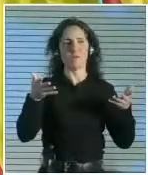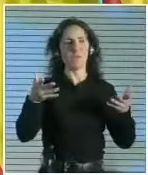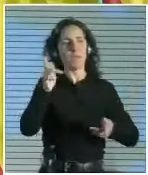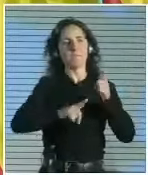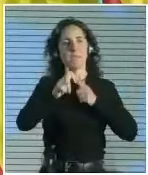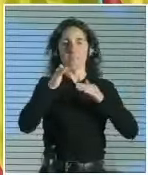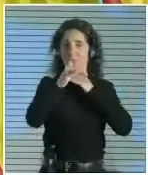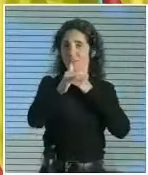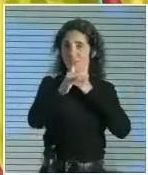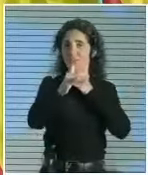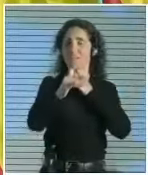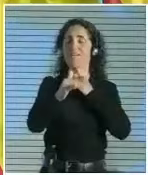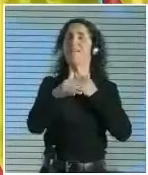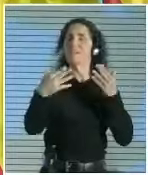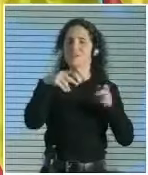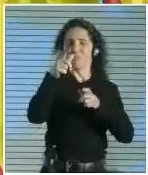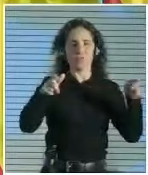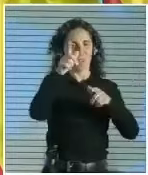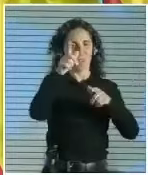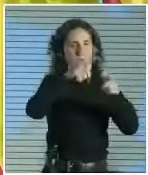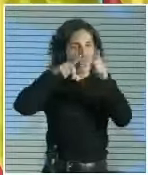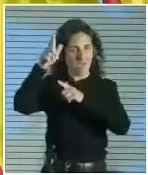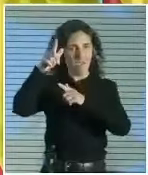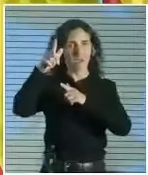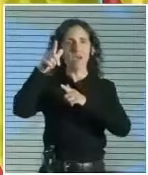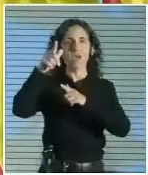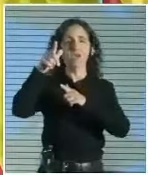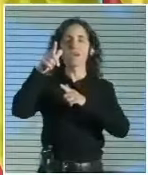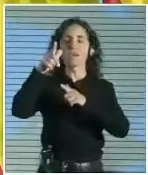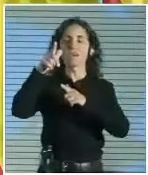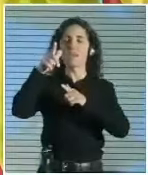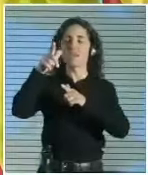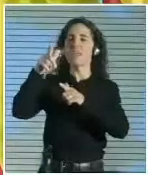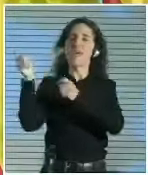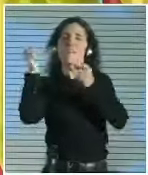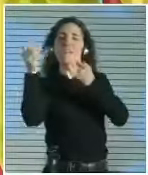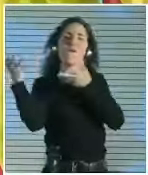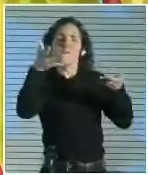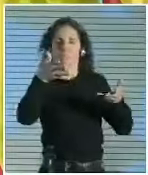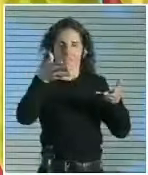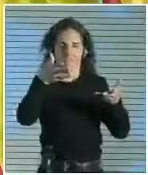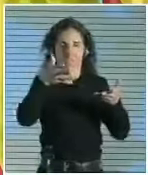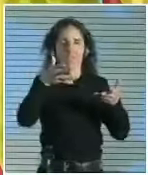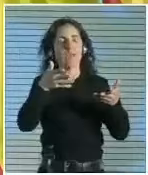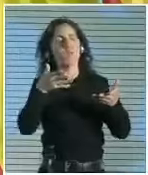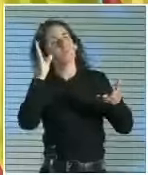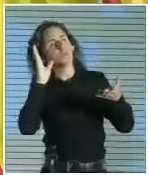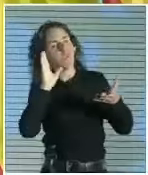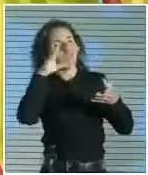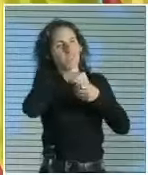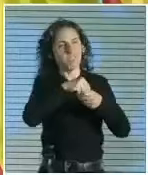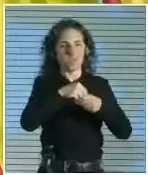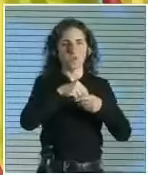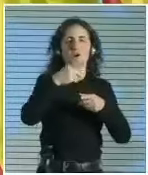eco-friendly accommodations and experiences. These are the leaves that you see now in booking platforms. So Kees, can you tell us a